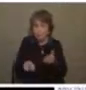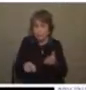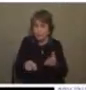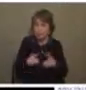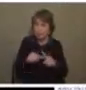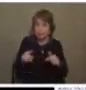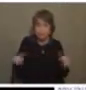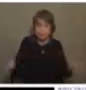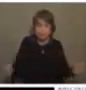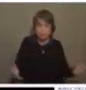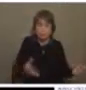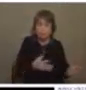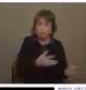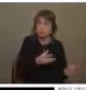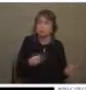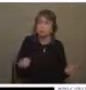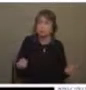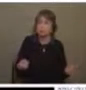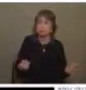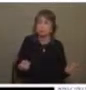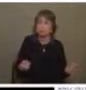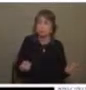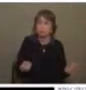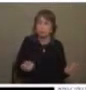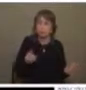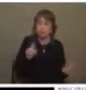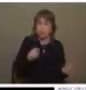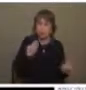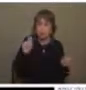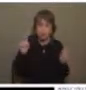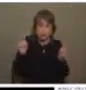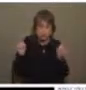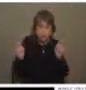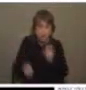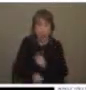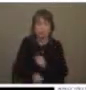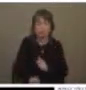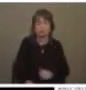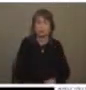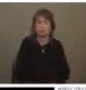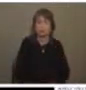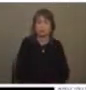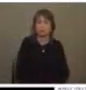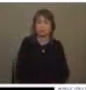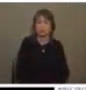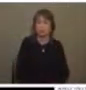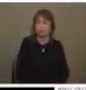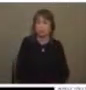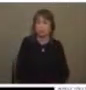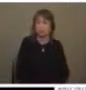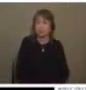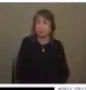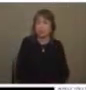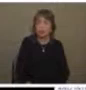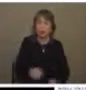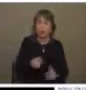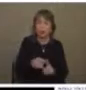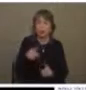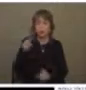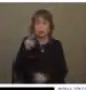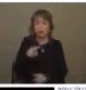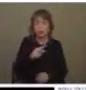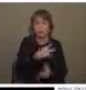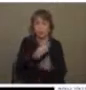better living conditions, and more access to economic opportunity are changing the shrinking Puerto Rico's population. The lower bar by age, from 16